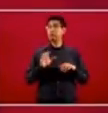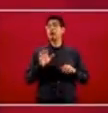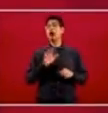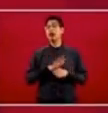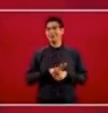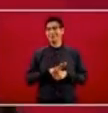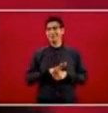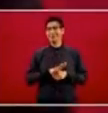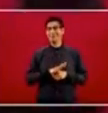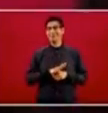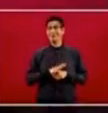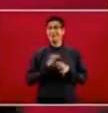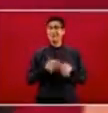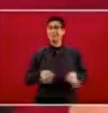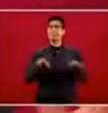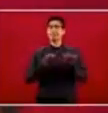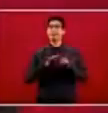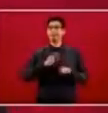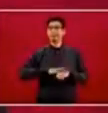factors?